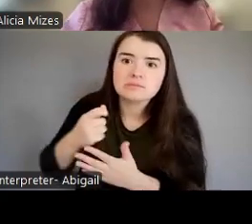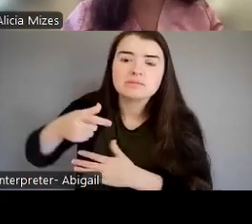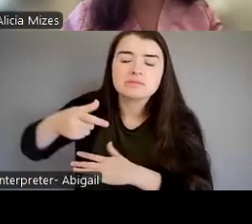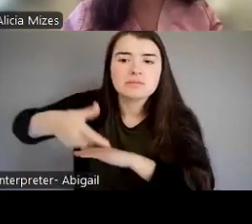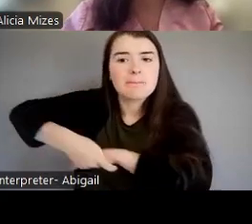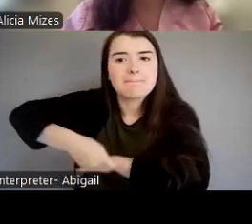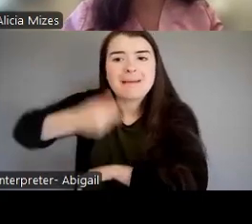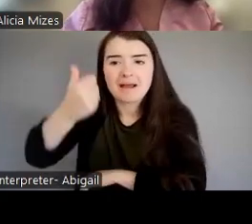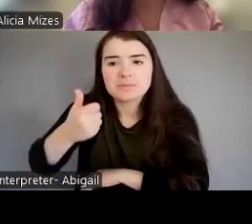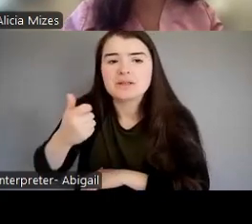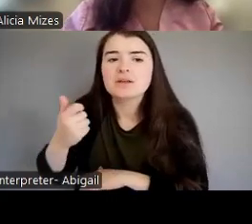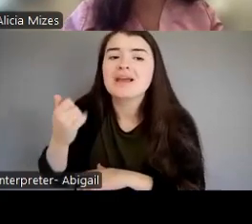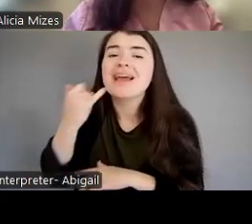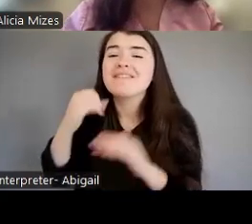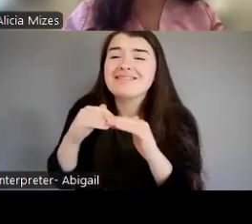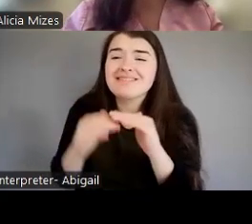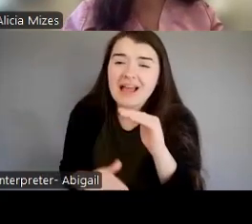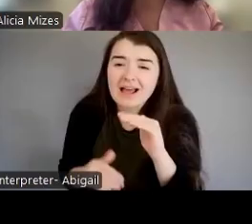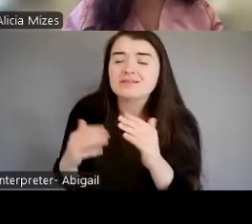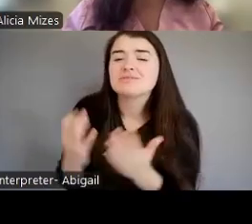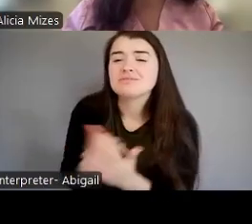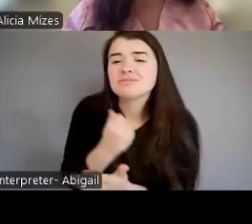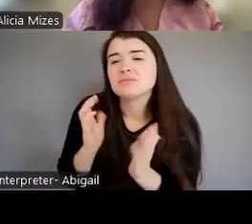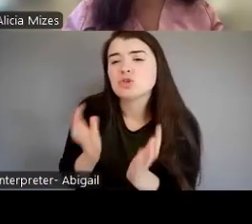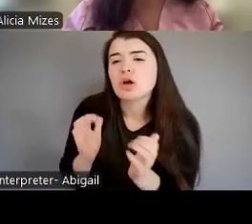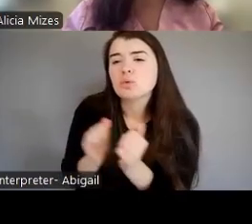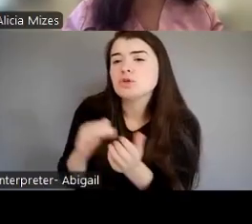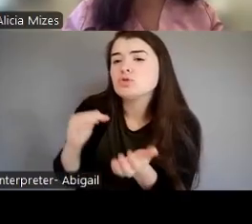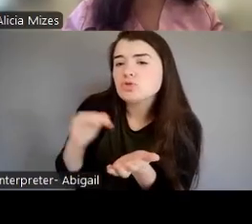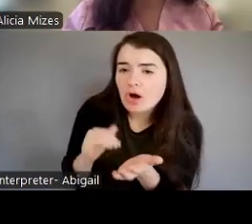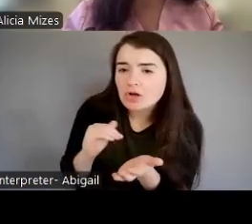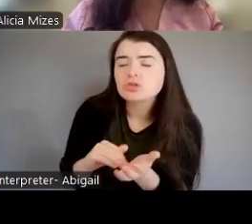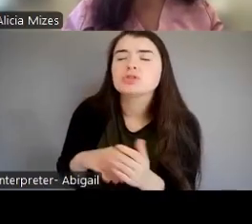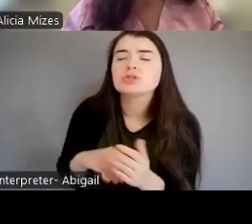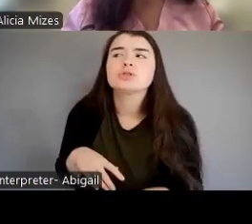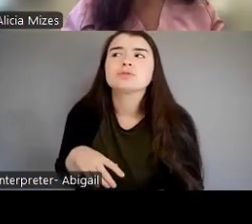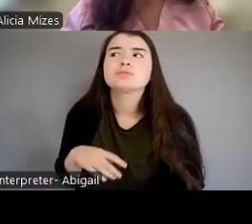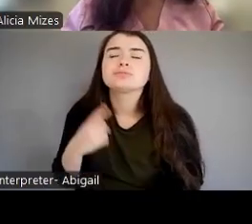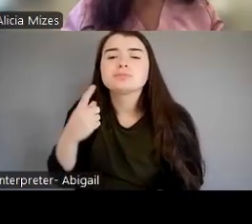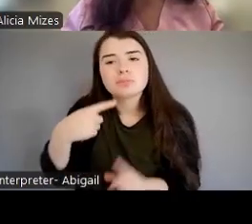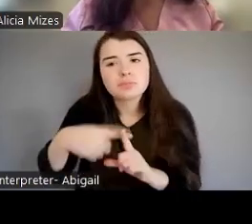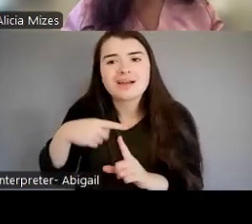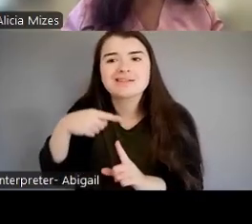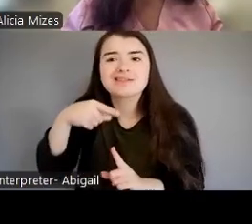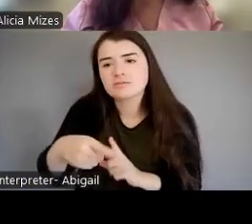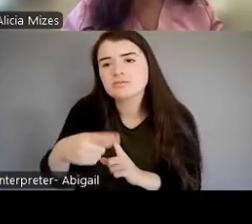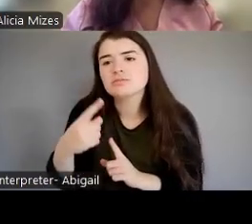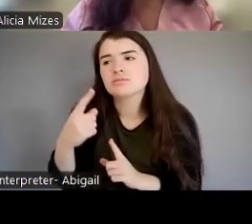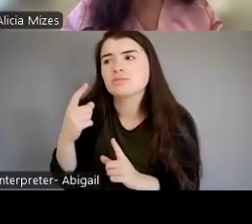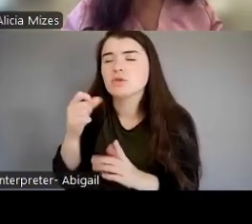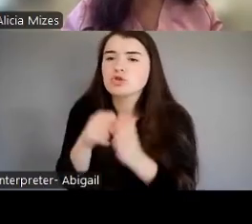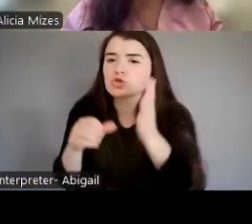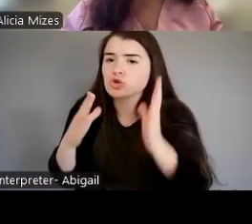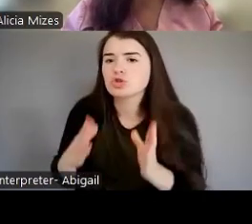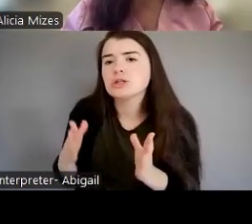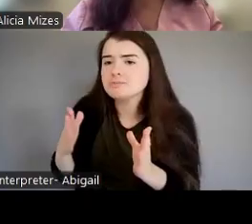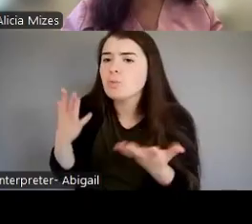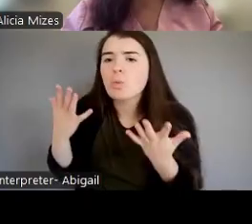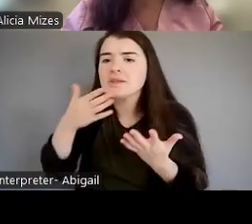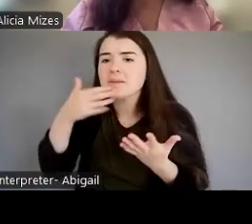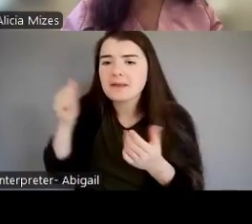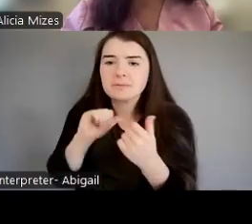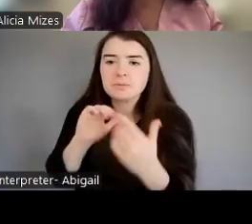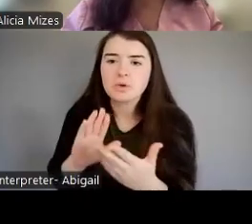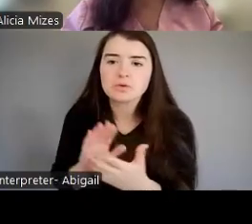with a dermatologist and oncologist or oncology surgeon. So with melanoma, we do also think about